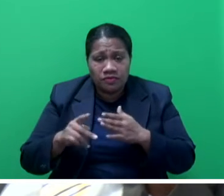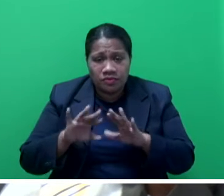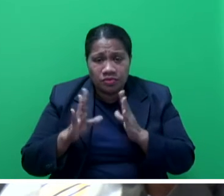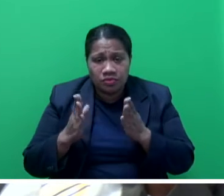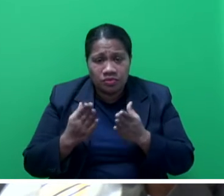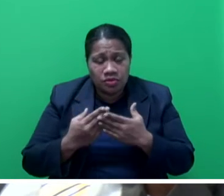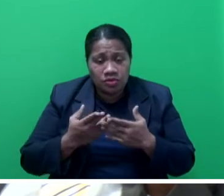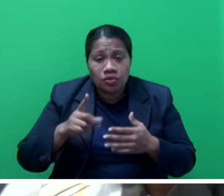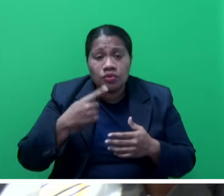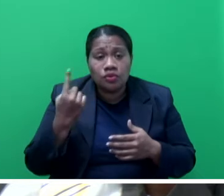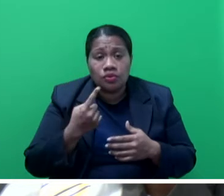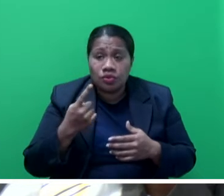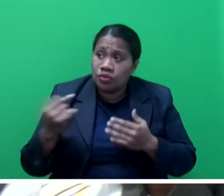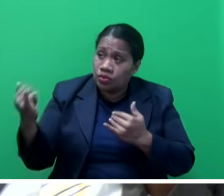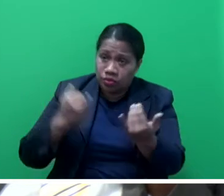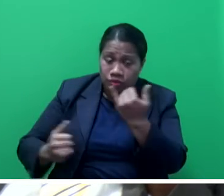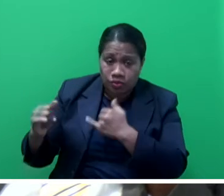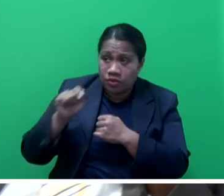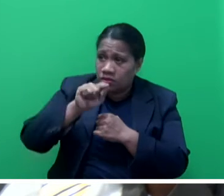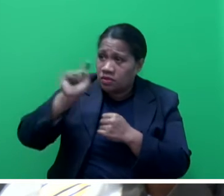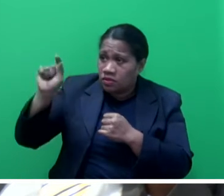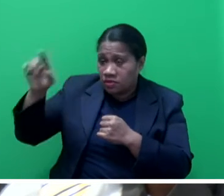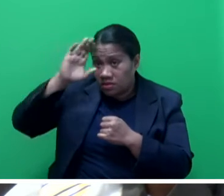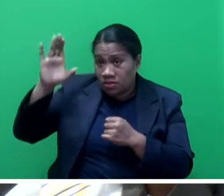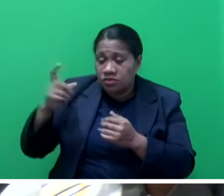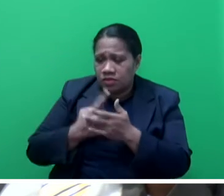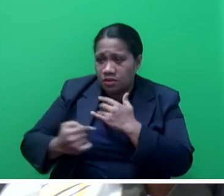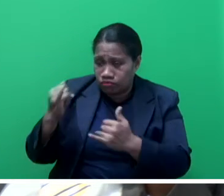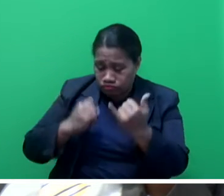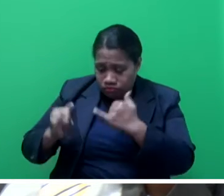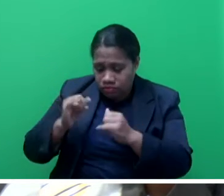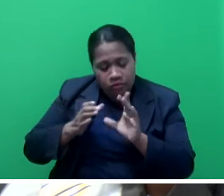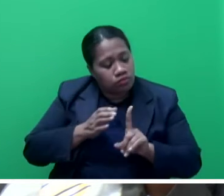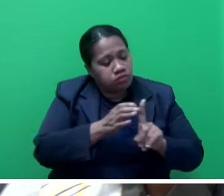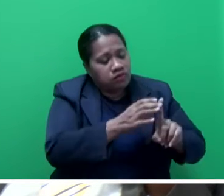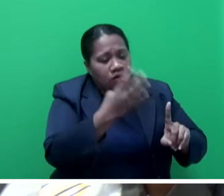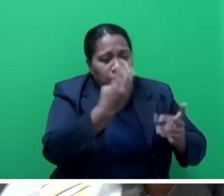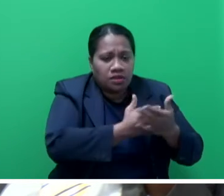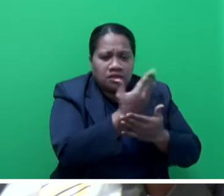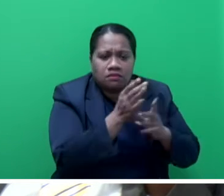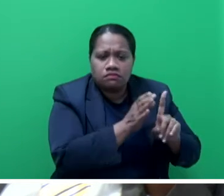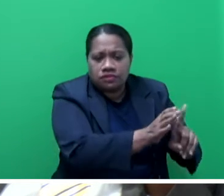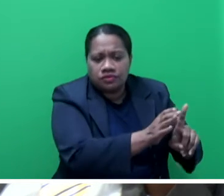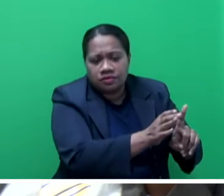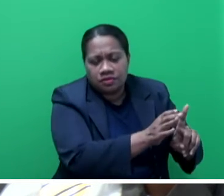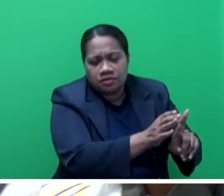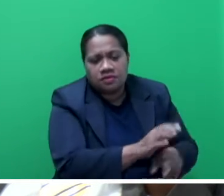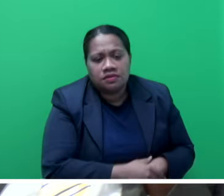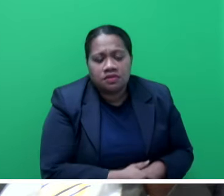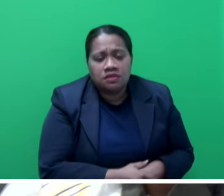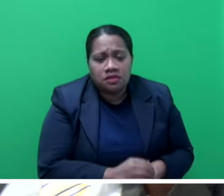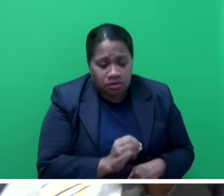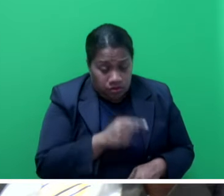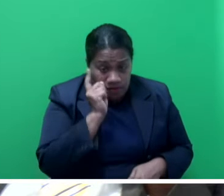Those returning from these countries were required to undergo a 14 days quarantine at the government-designated quarantine centers. These measures